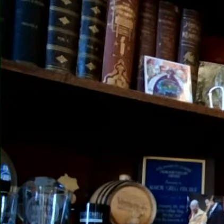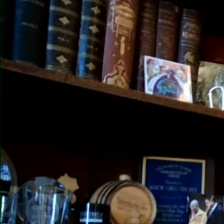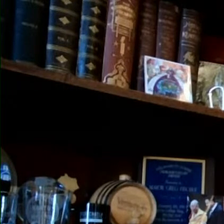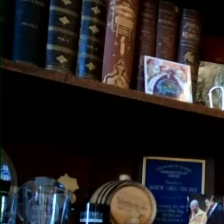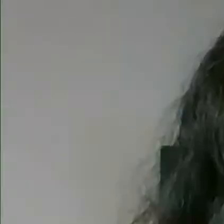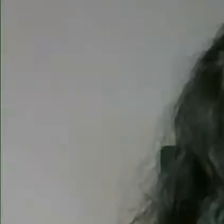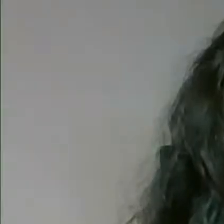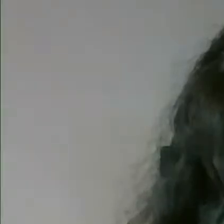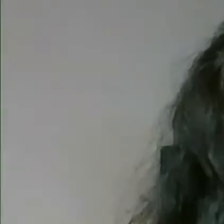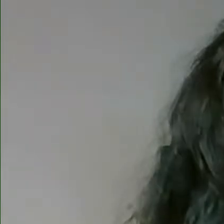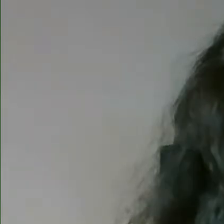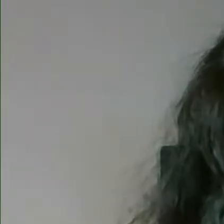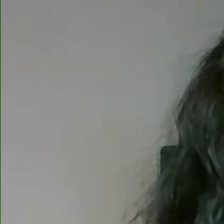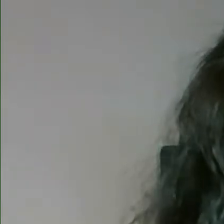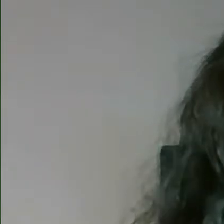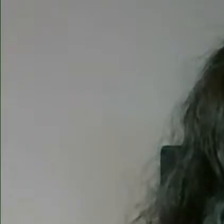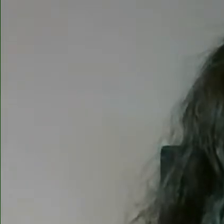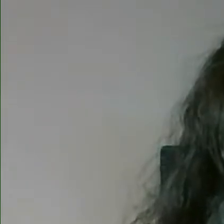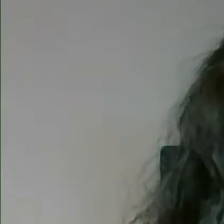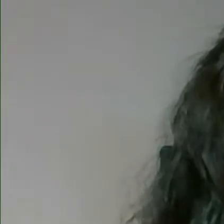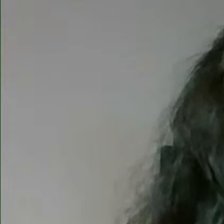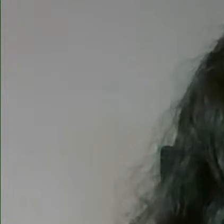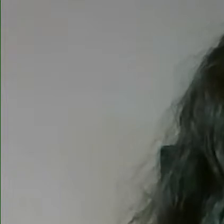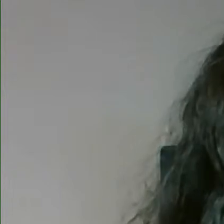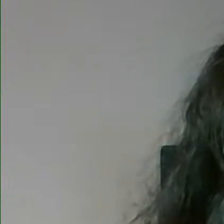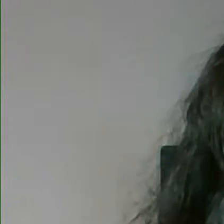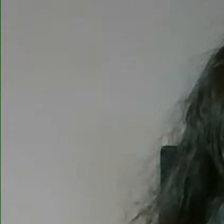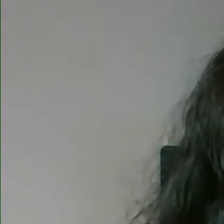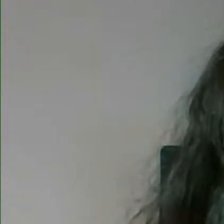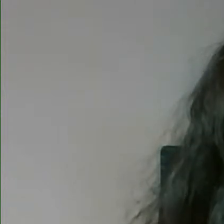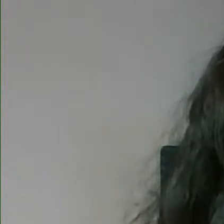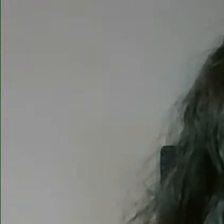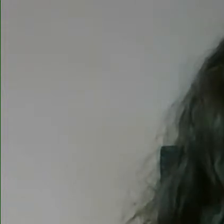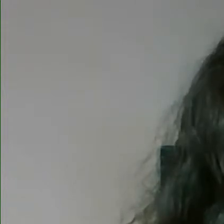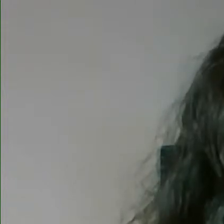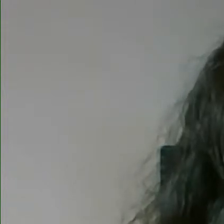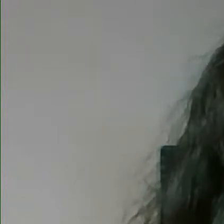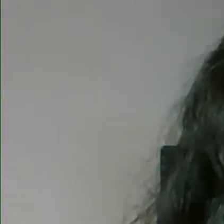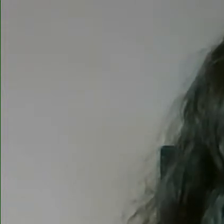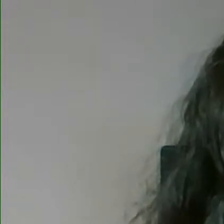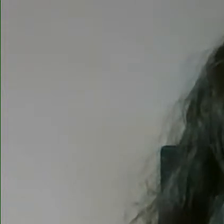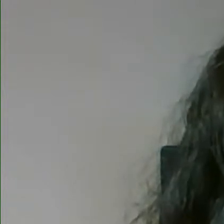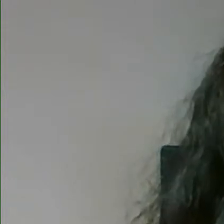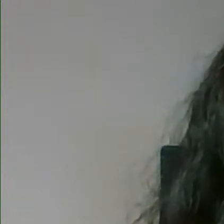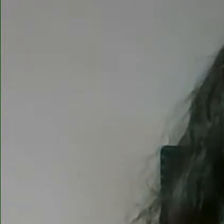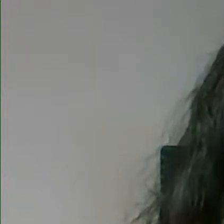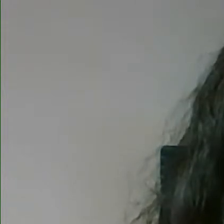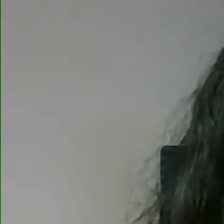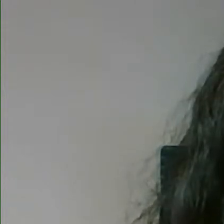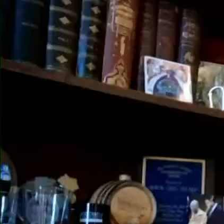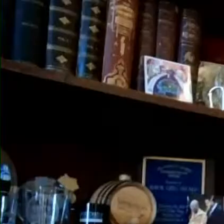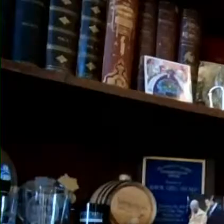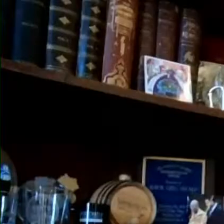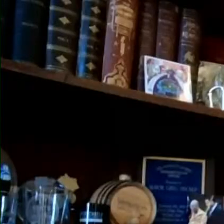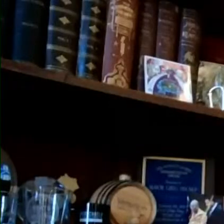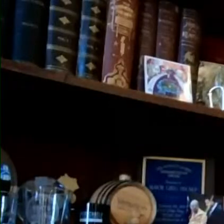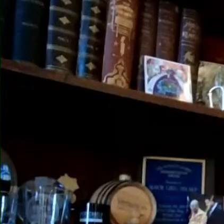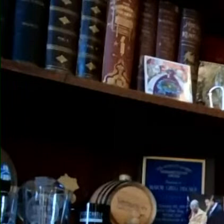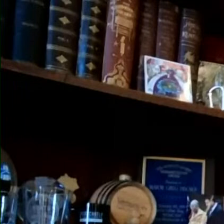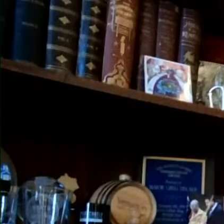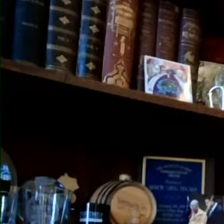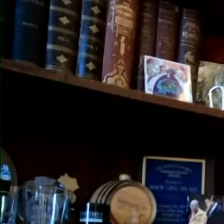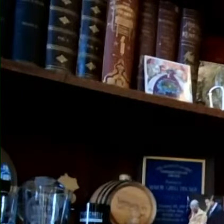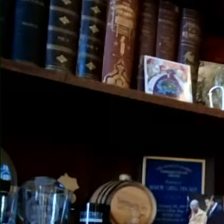organized that way. It's not categorized at the county level, it's categorized at the state level. We wish that was not the